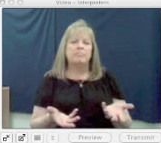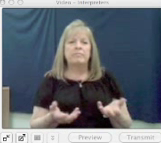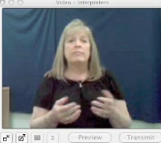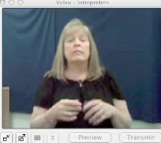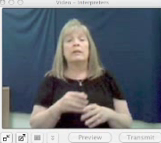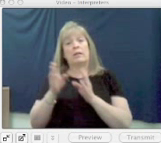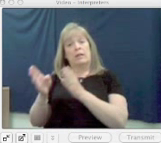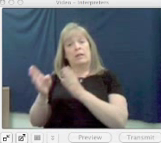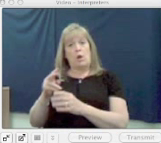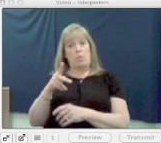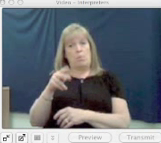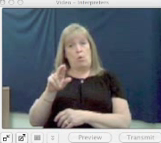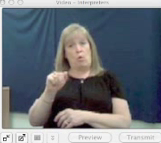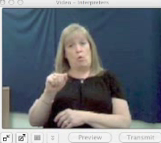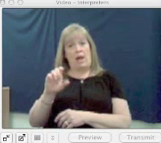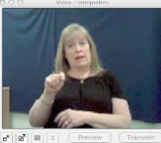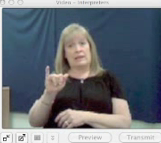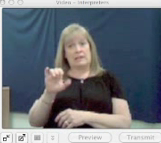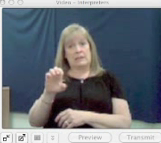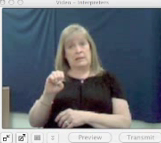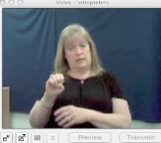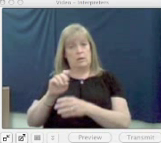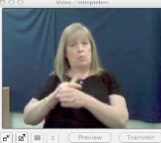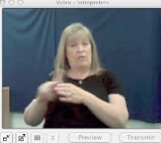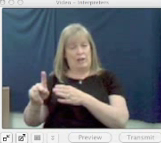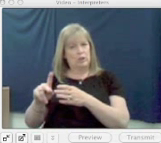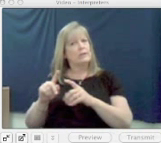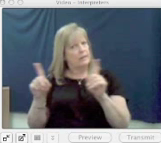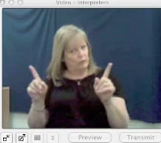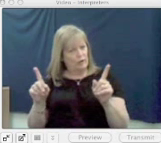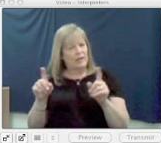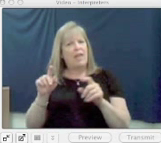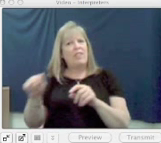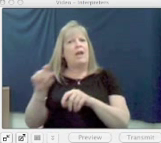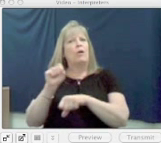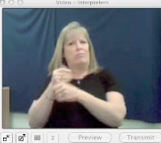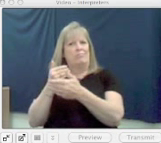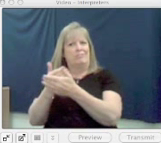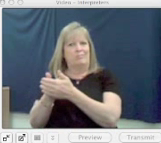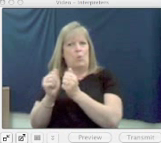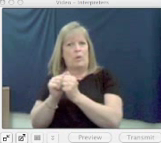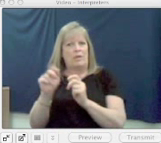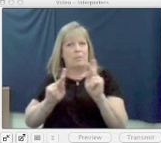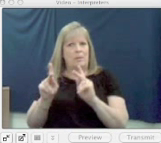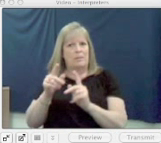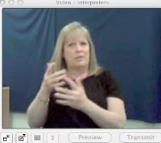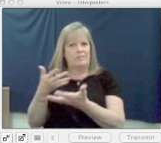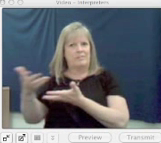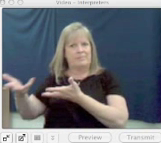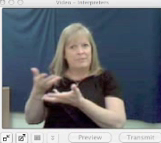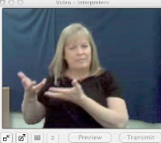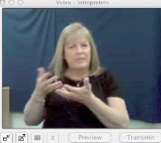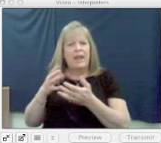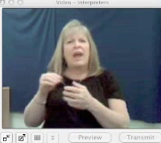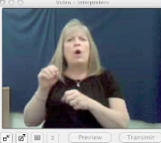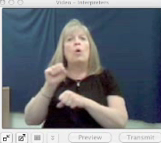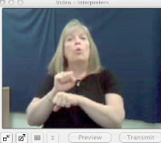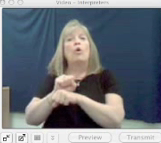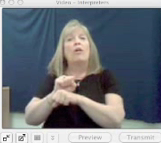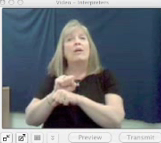Practice professions, on the other hand, work with people and work within the